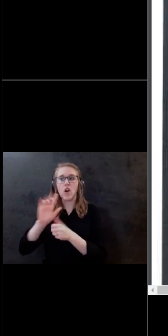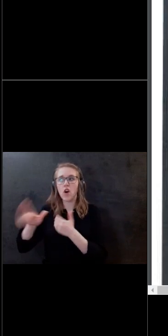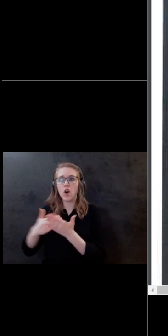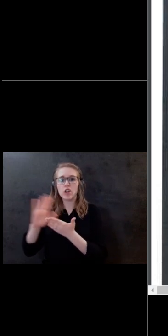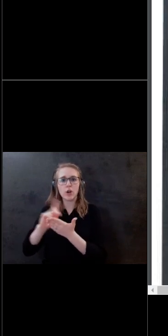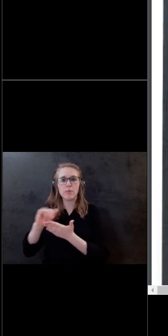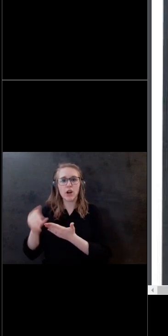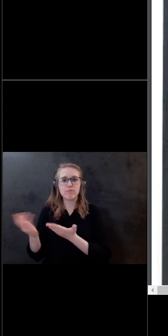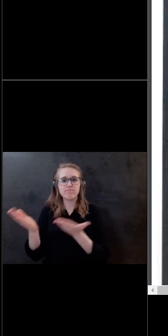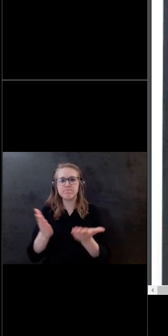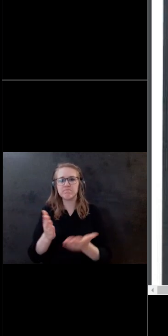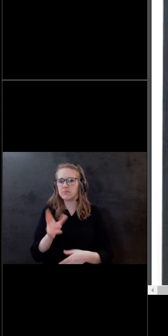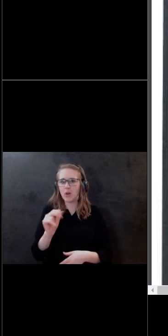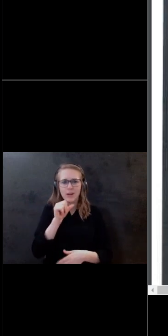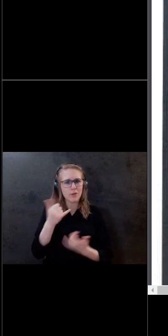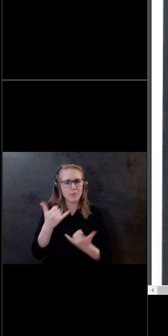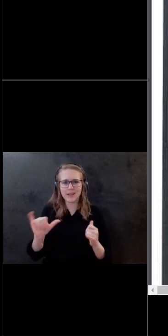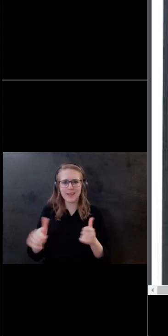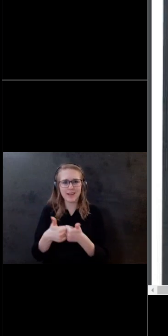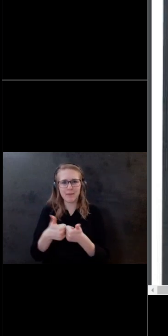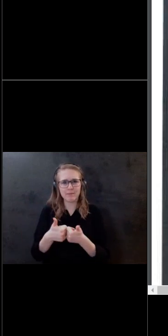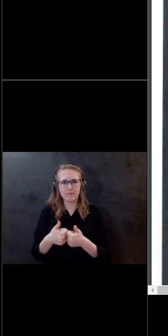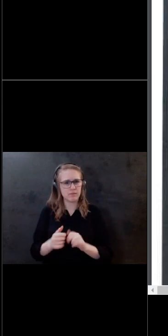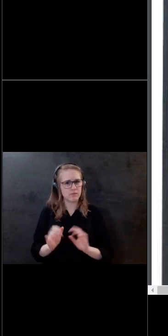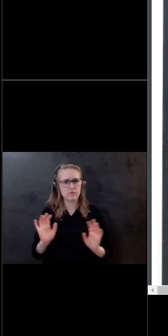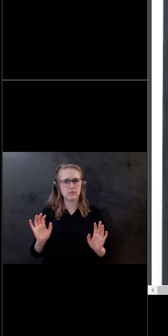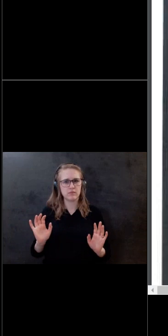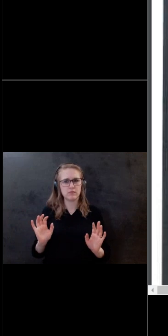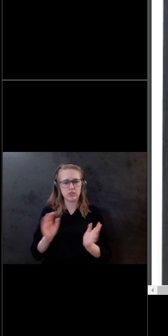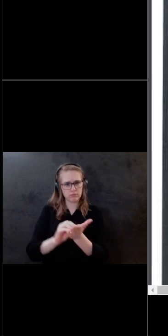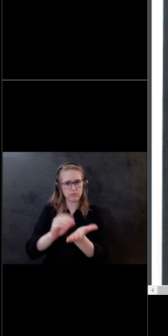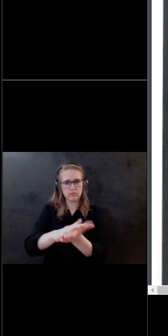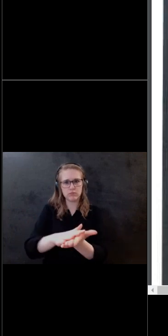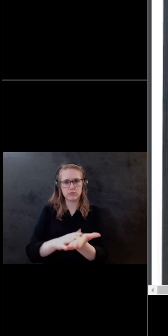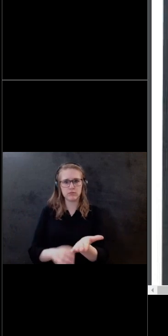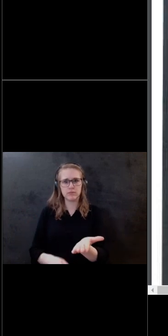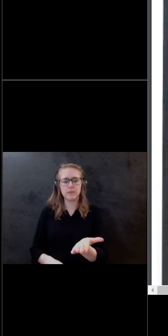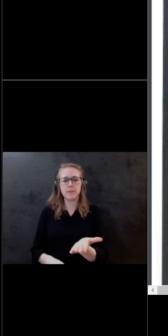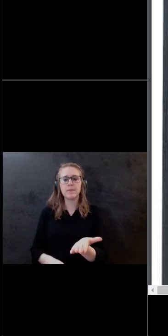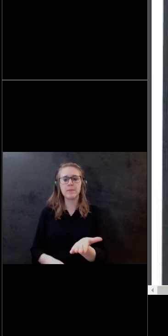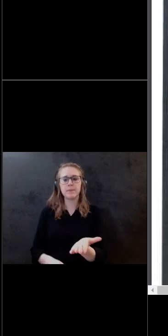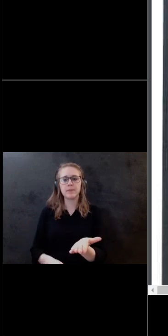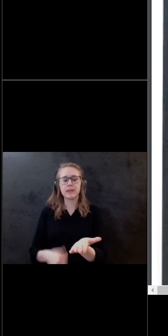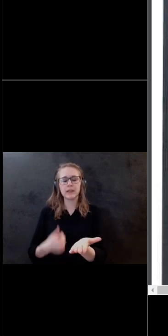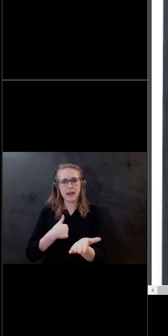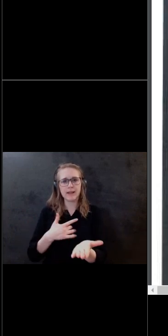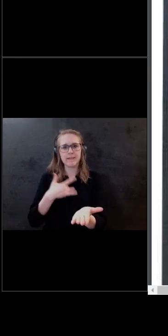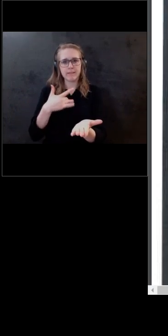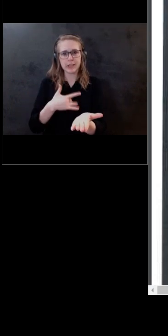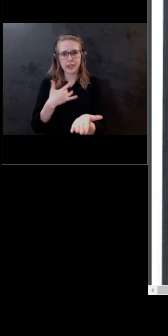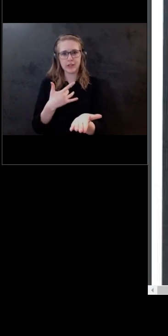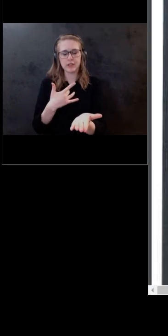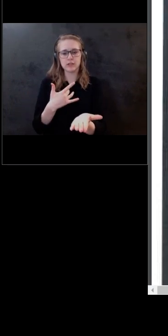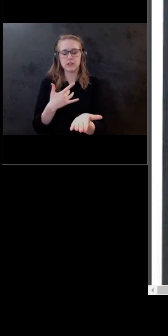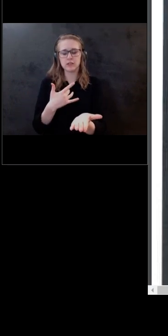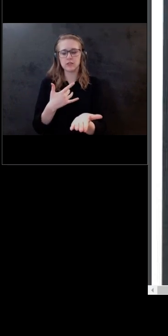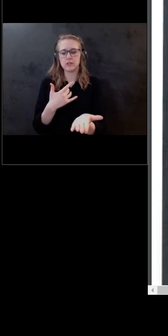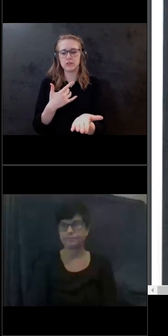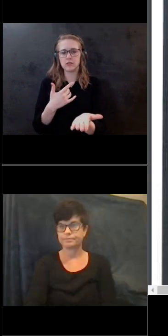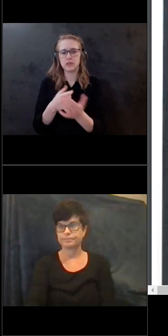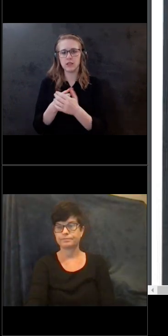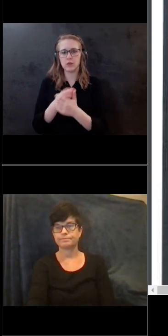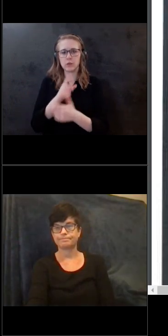up. I don't play those games. So I want that for the record. But I just feel that